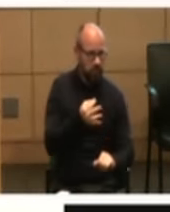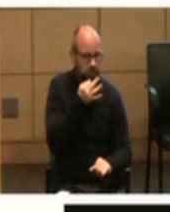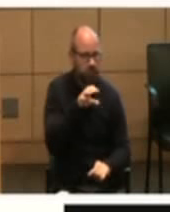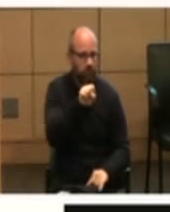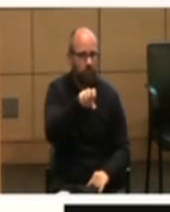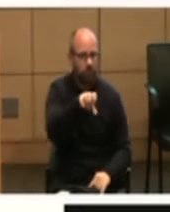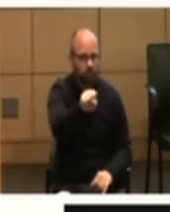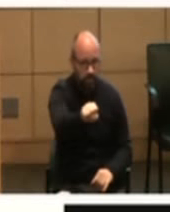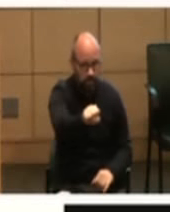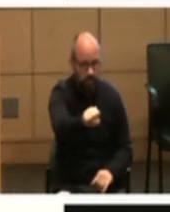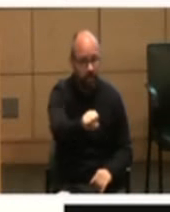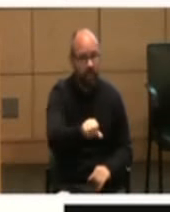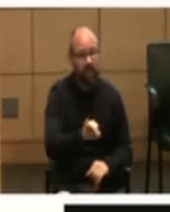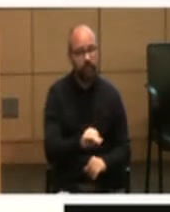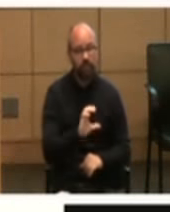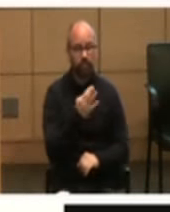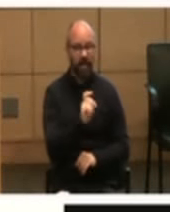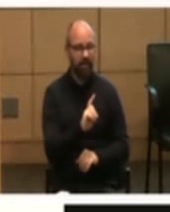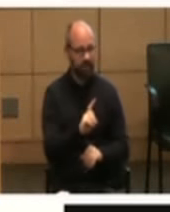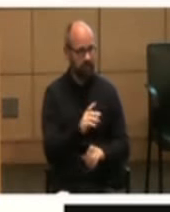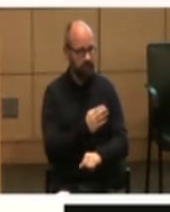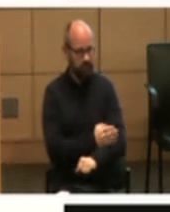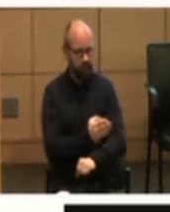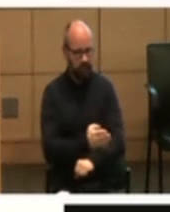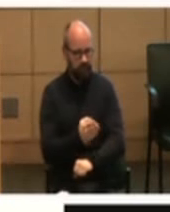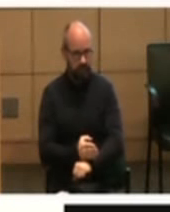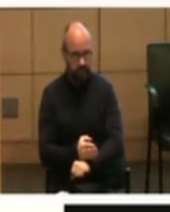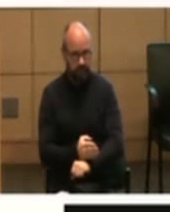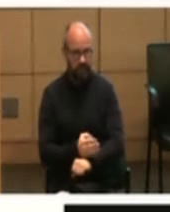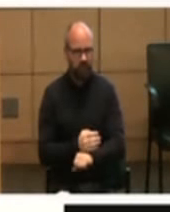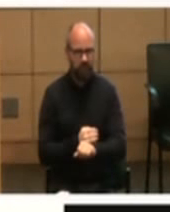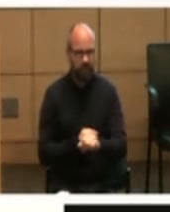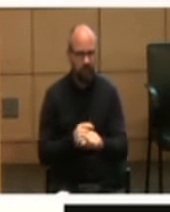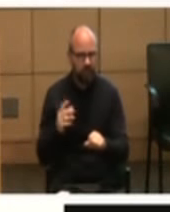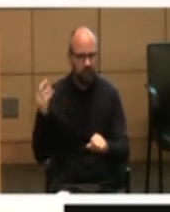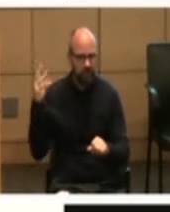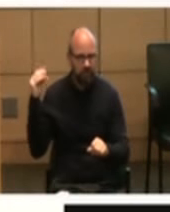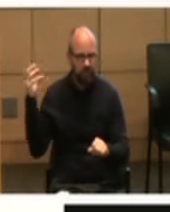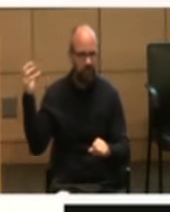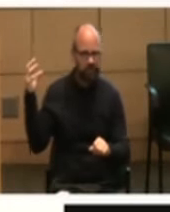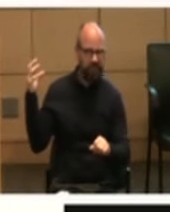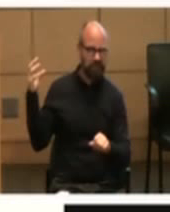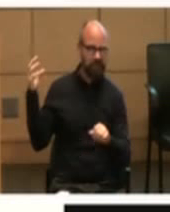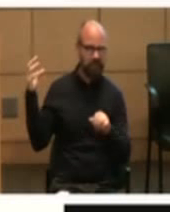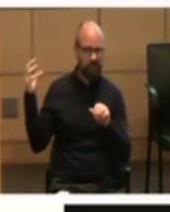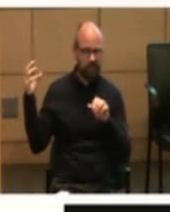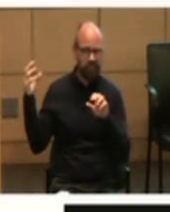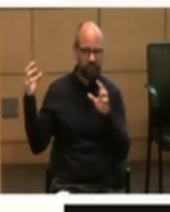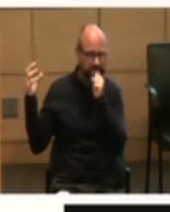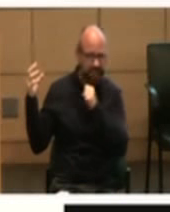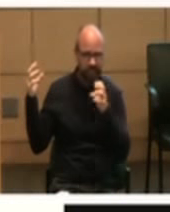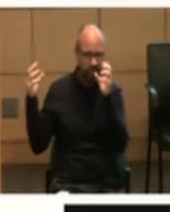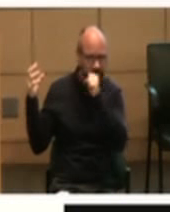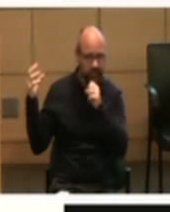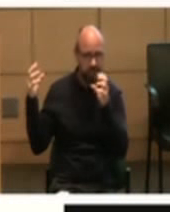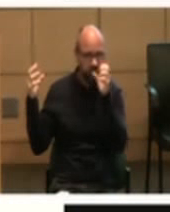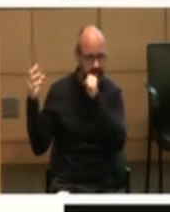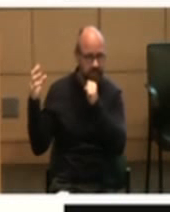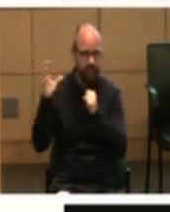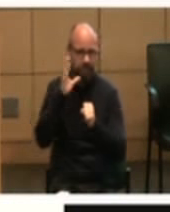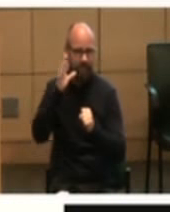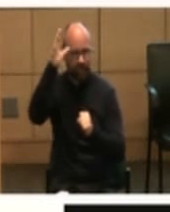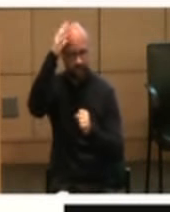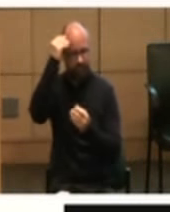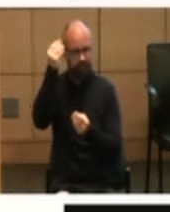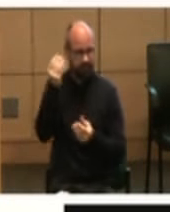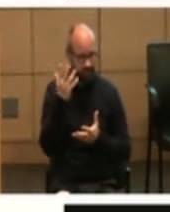down here on the y-axis is having less percentage of problems reported by their parents. So we see that we have a nice correlation